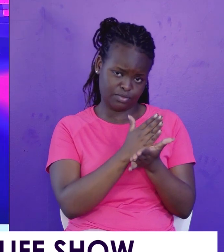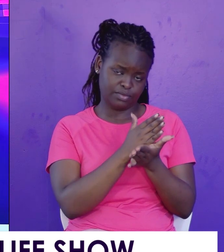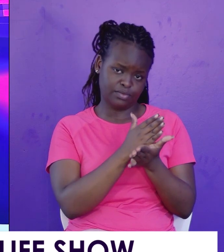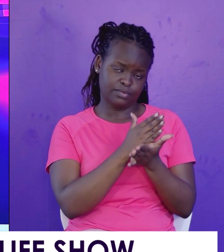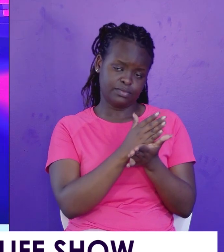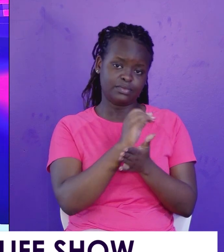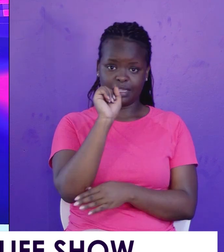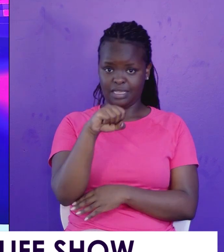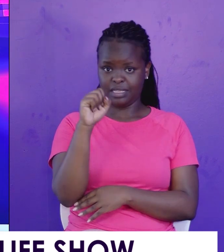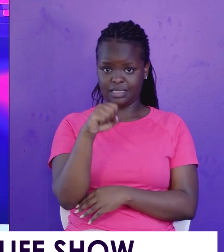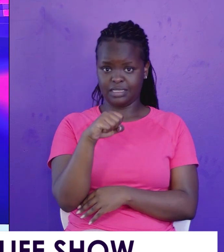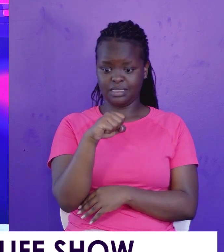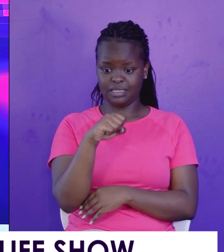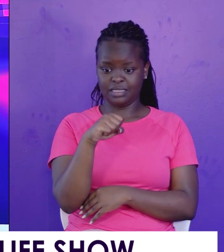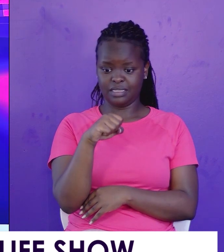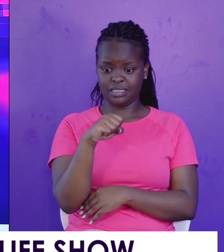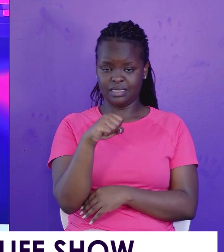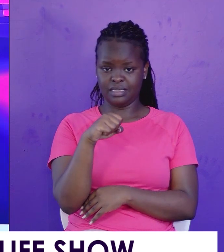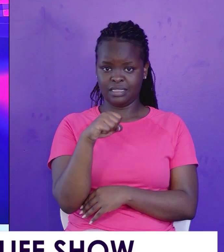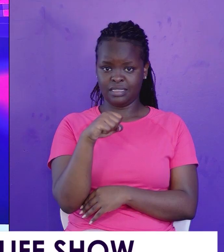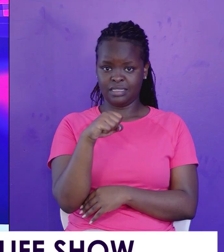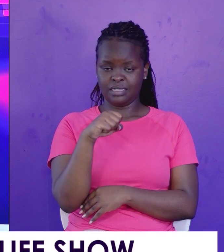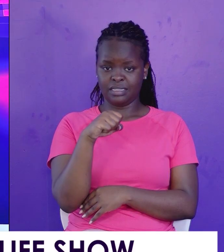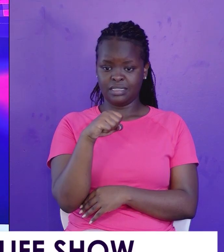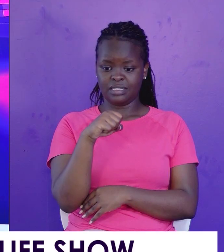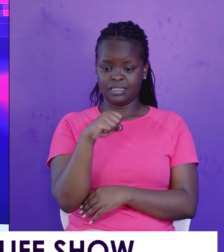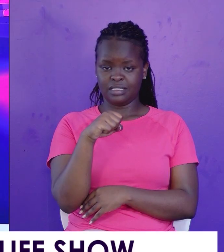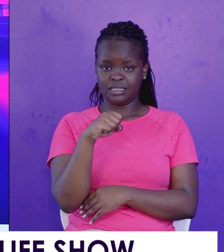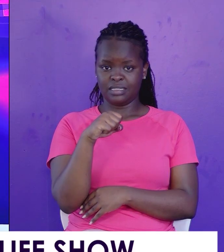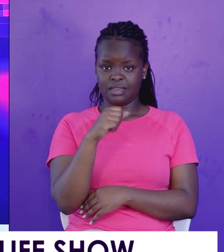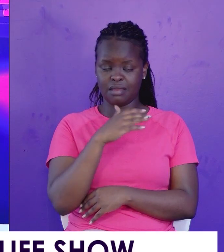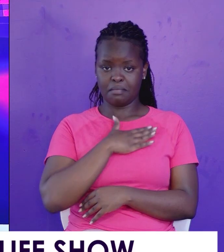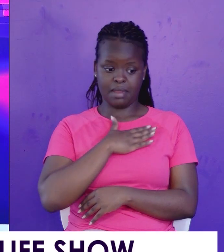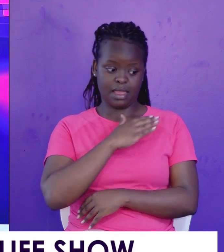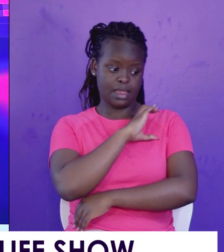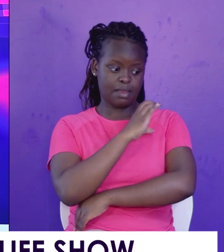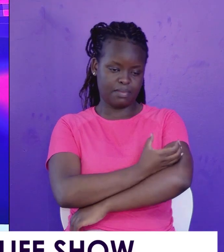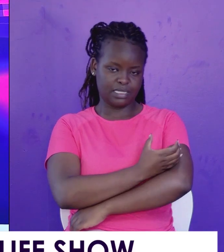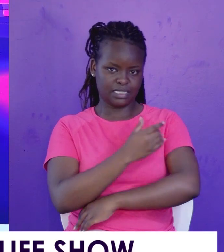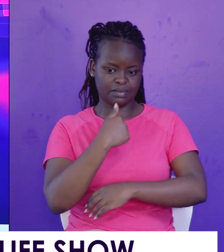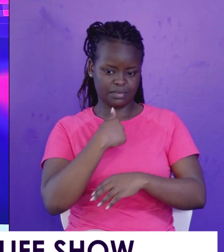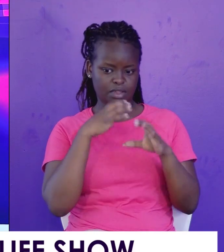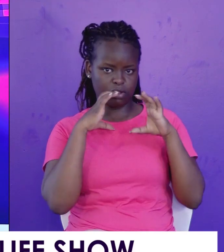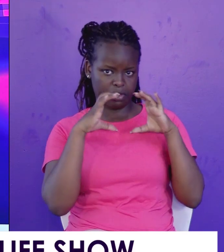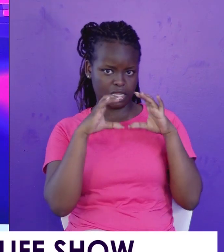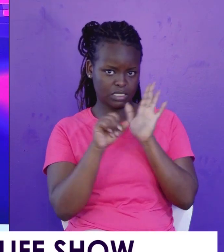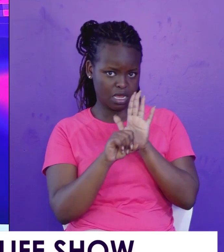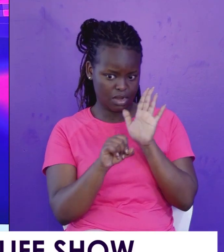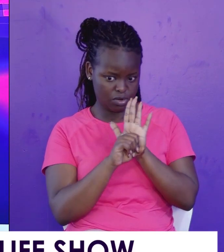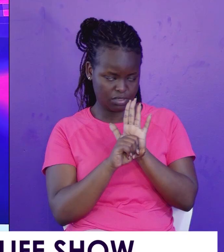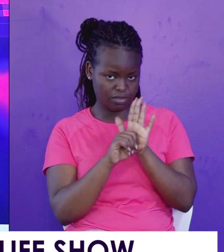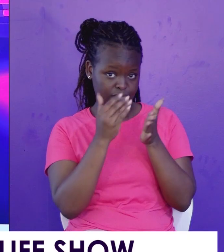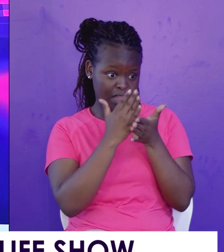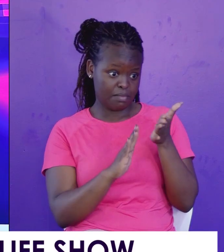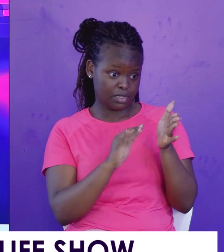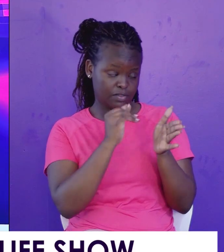Yeah, even in my capacity as a Secretary General, I communicate a lot. Yes. So it is part of the